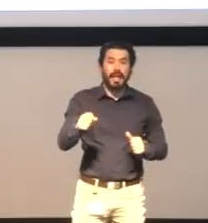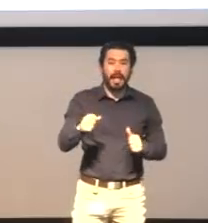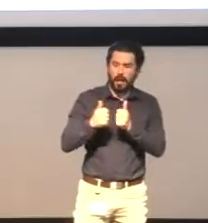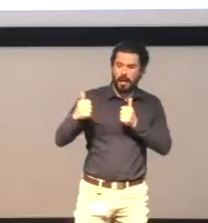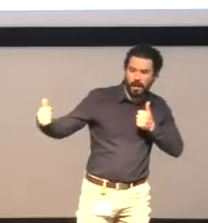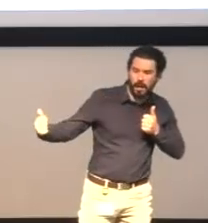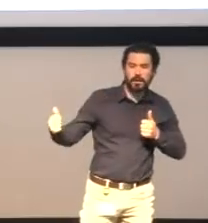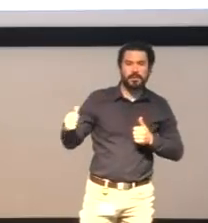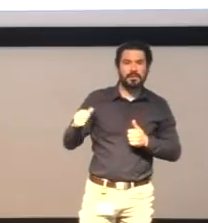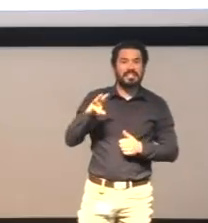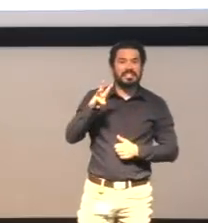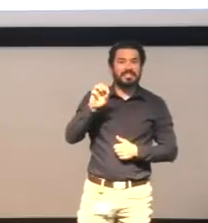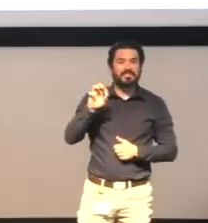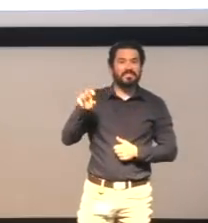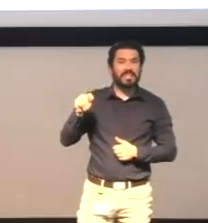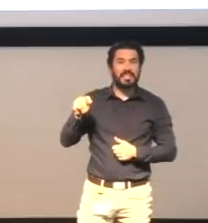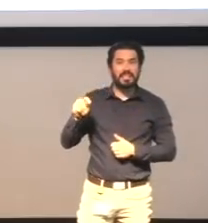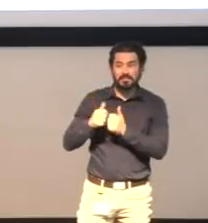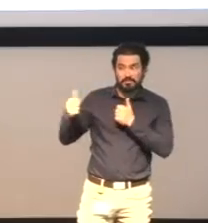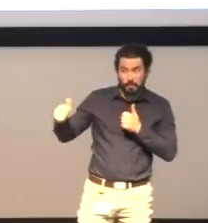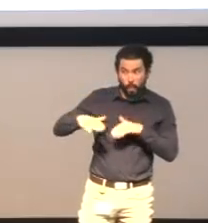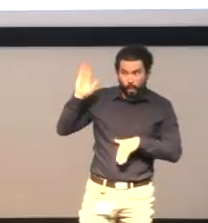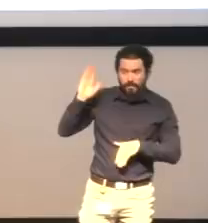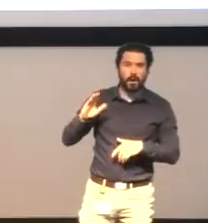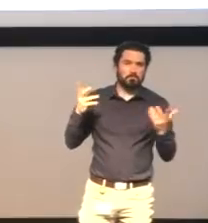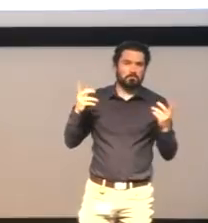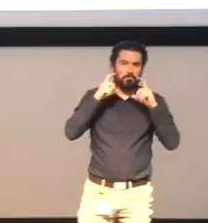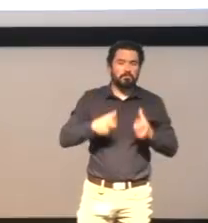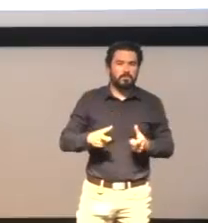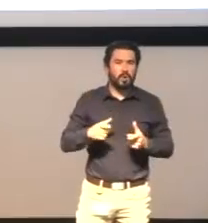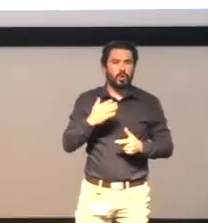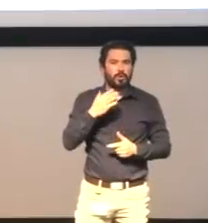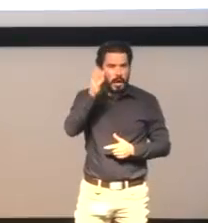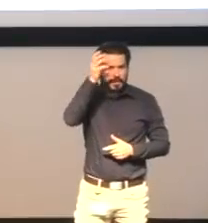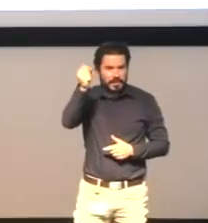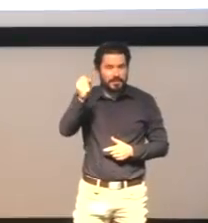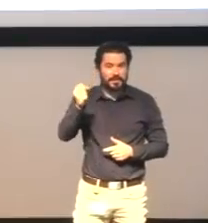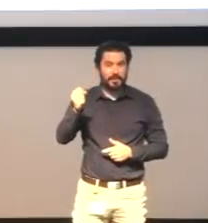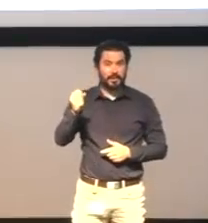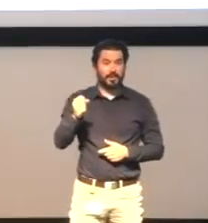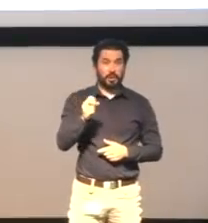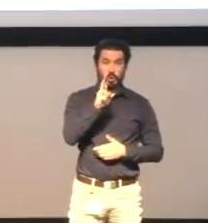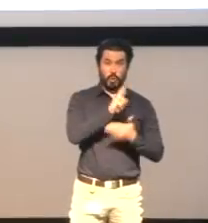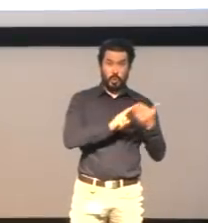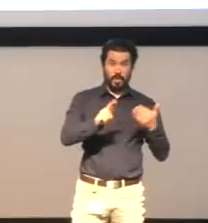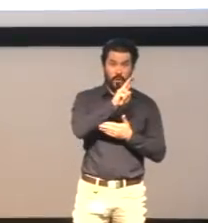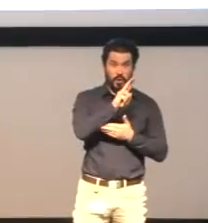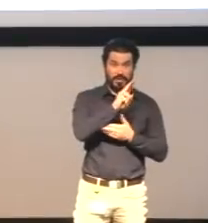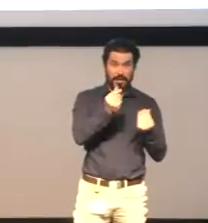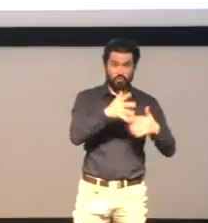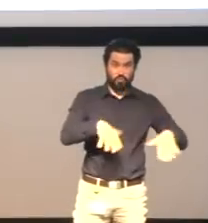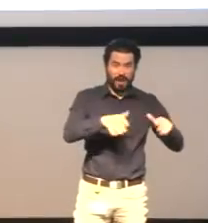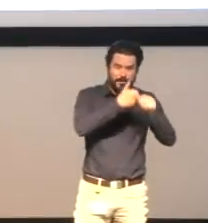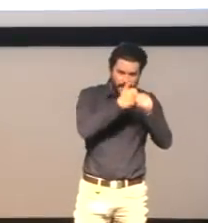or more, that would tend to be reasonable. So beyond U of M properties, follow the executive order. The U of M properties, follow the U of M